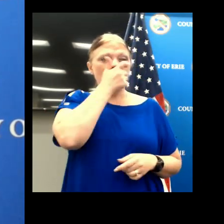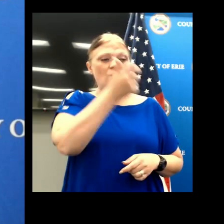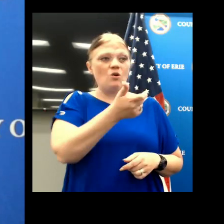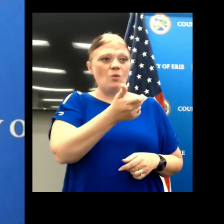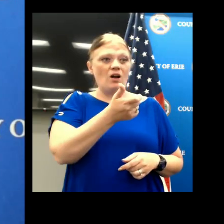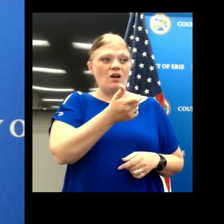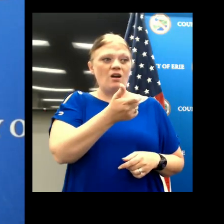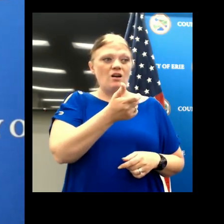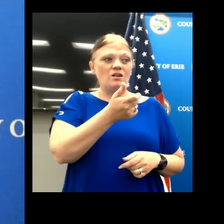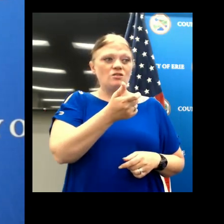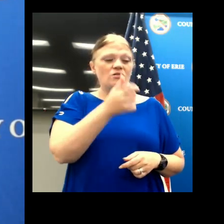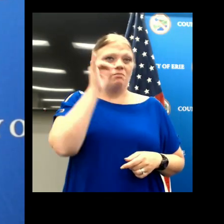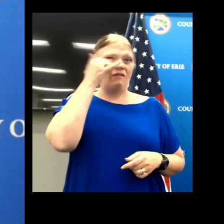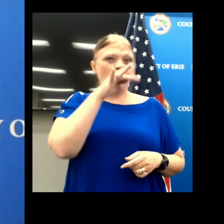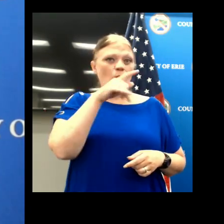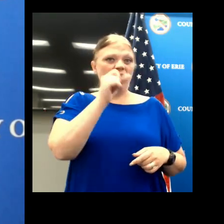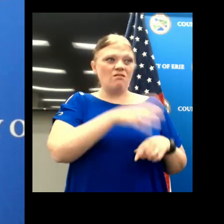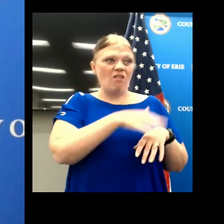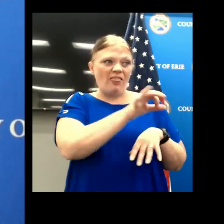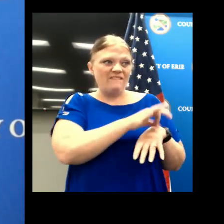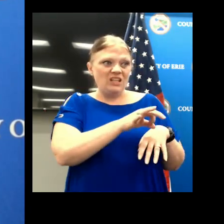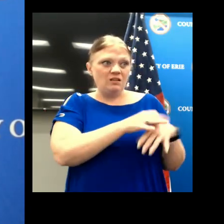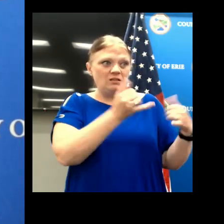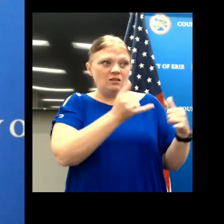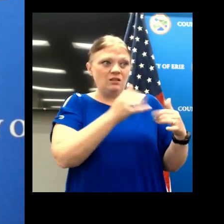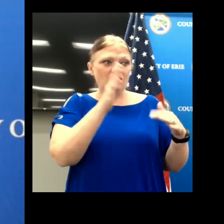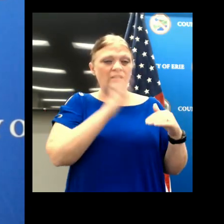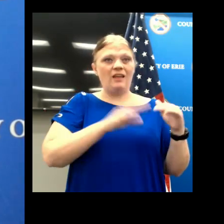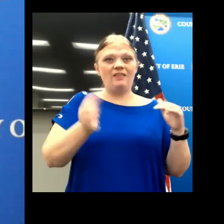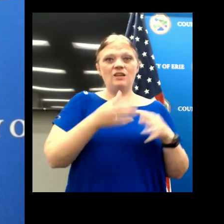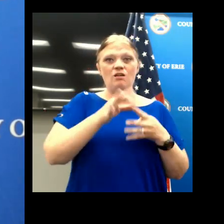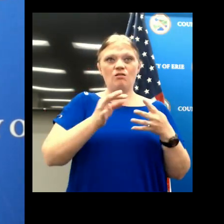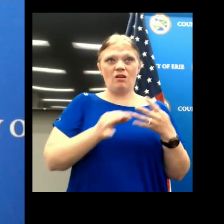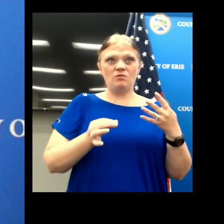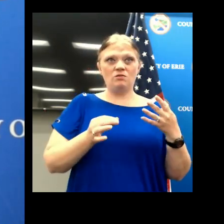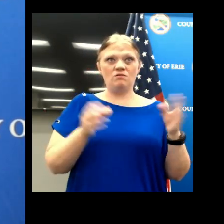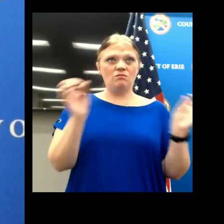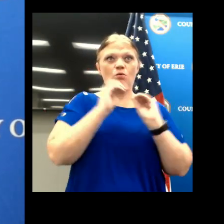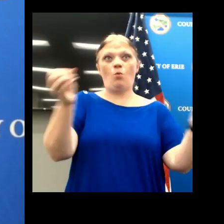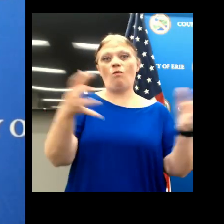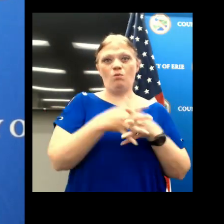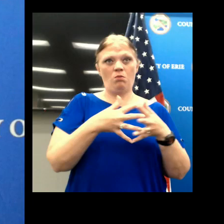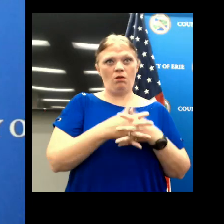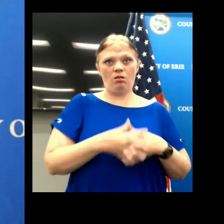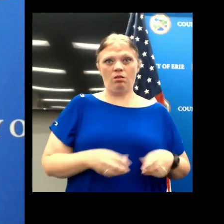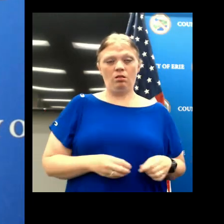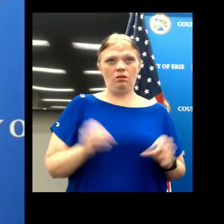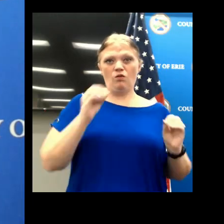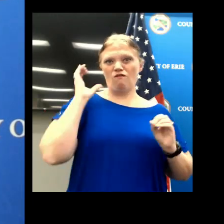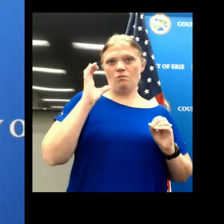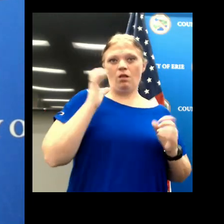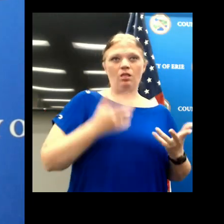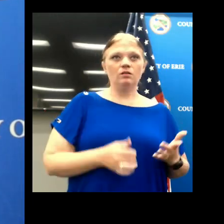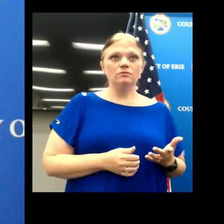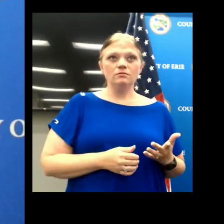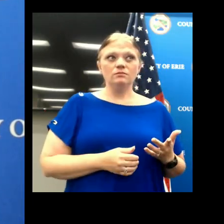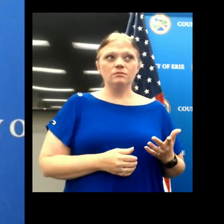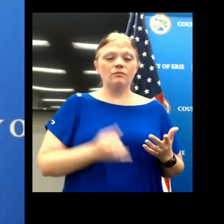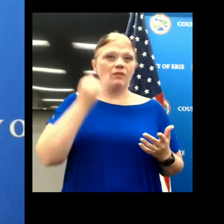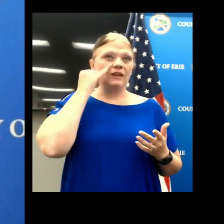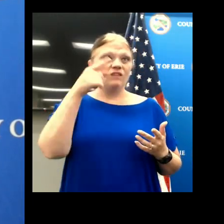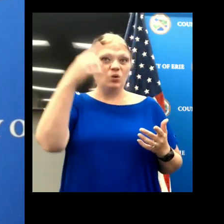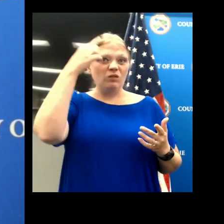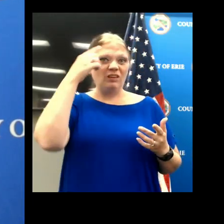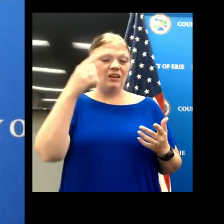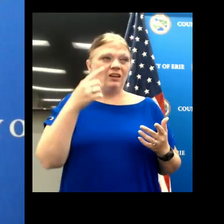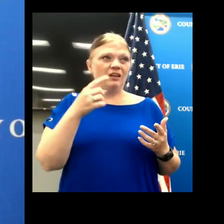on the field than the alternative, which is no football. And for those who think that that is not